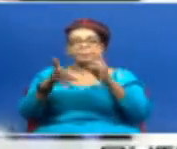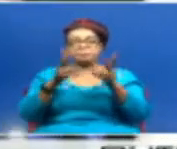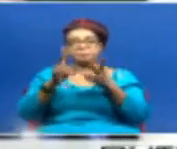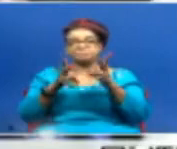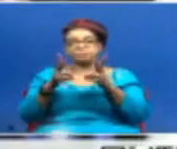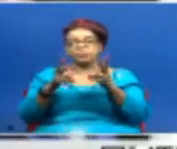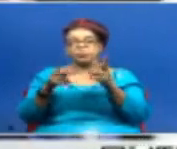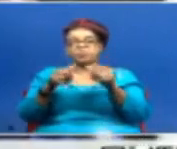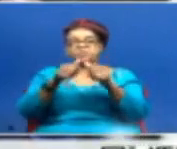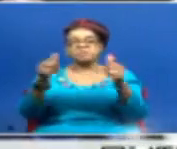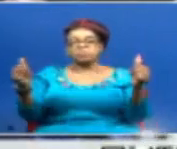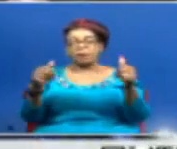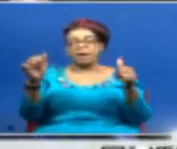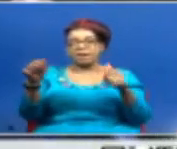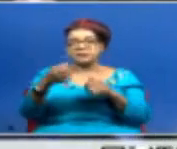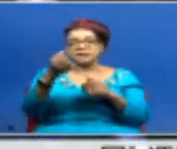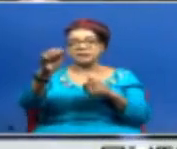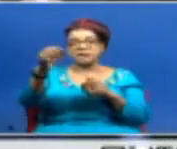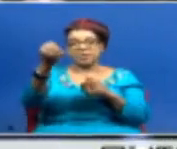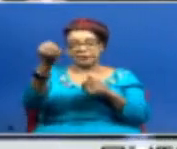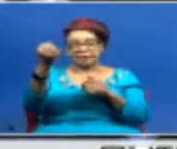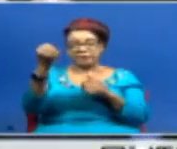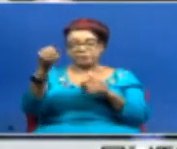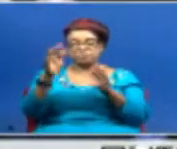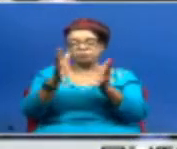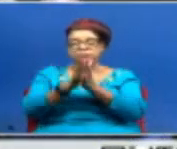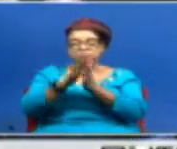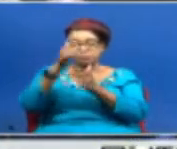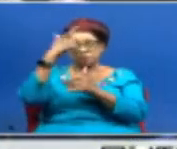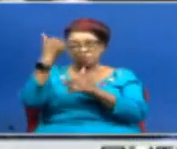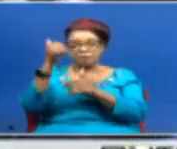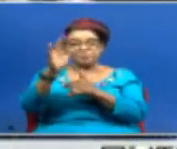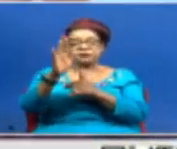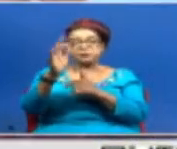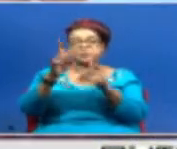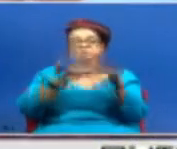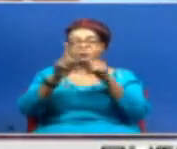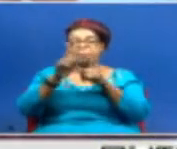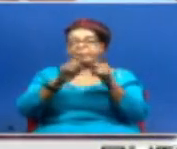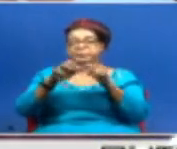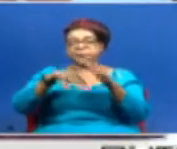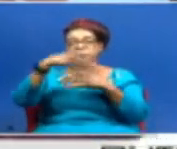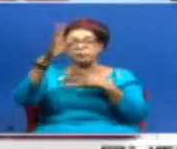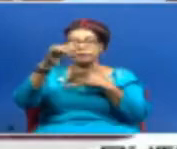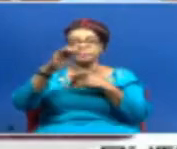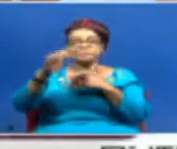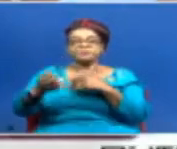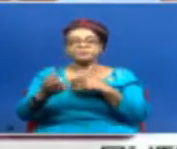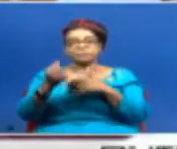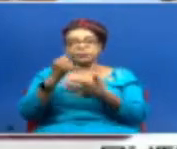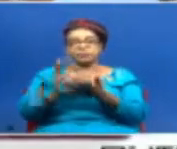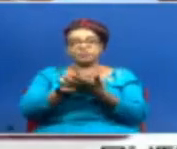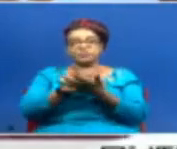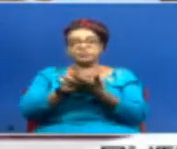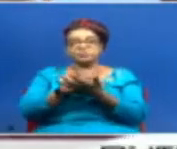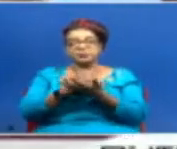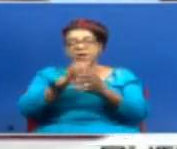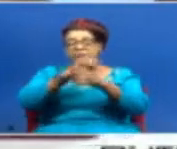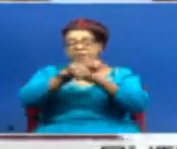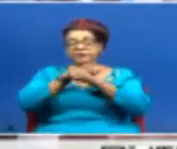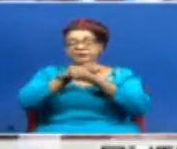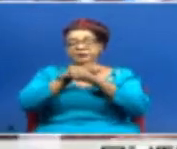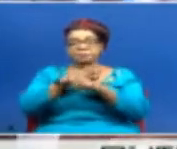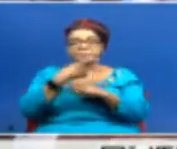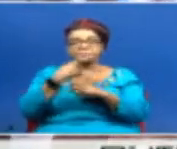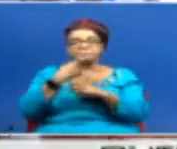labeled the Tanga Tanga Brigade due to his numerous local trips away from office, in his defense in the court of public opinion, says